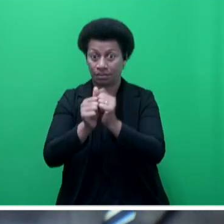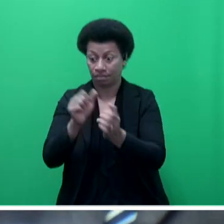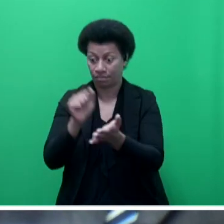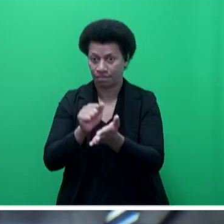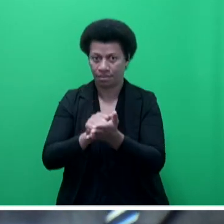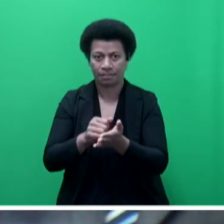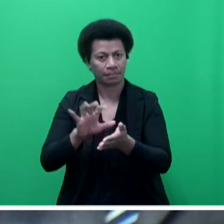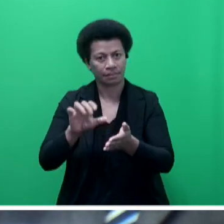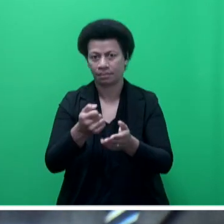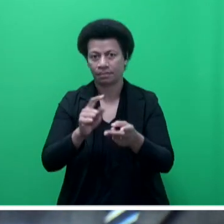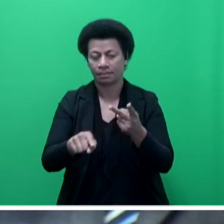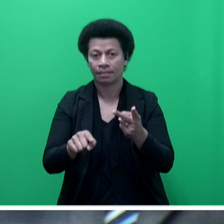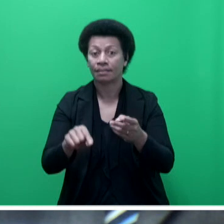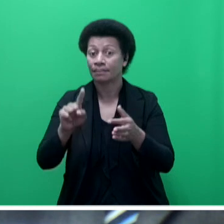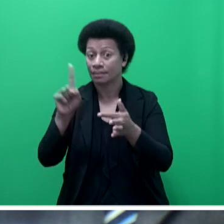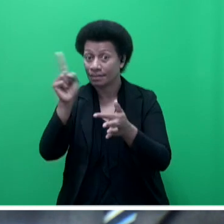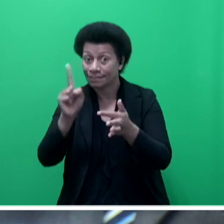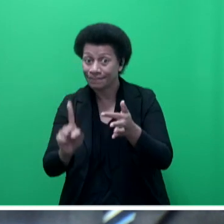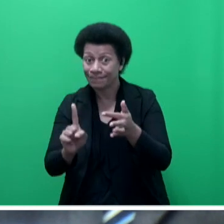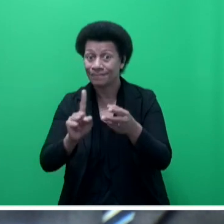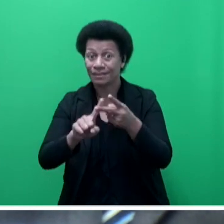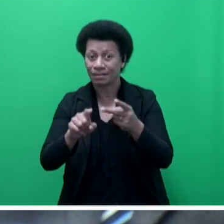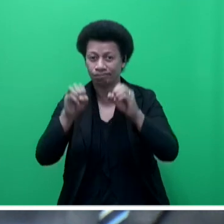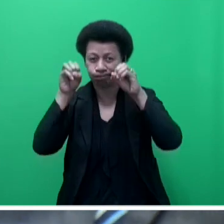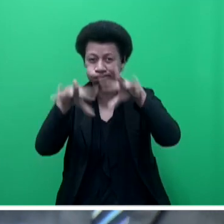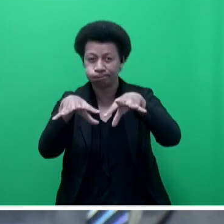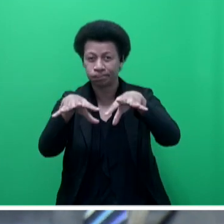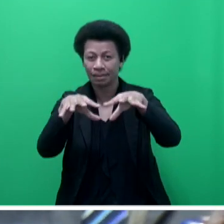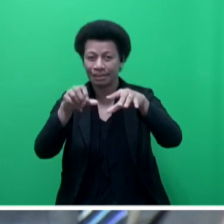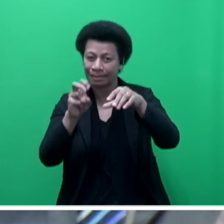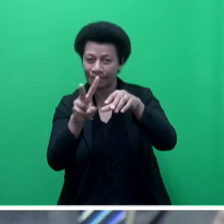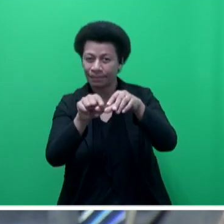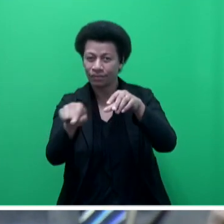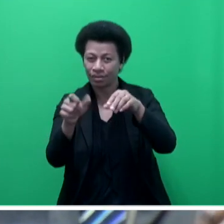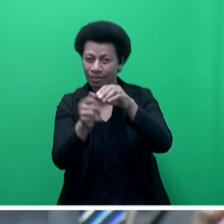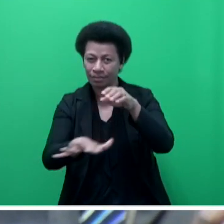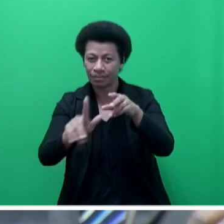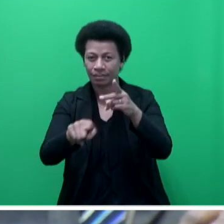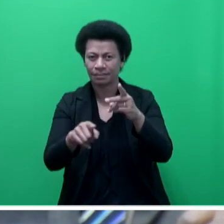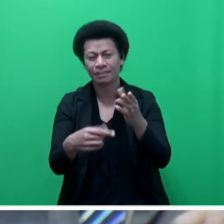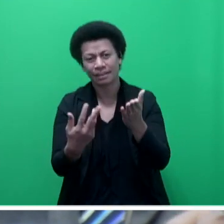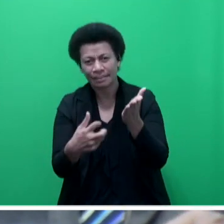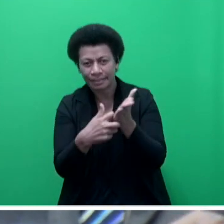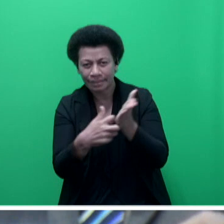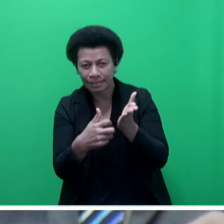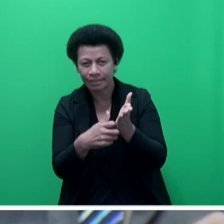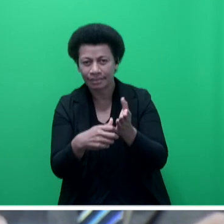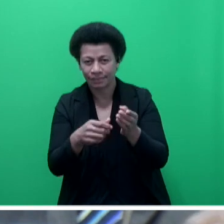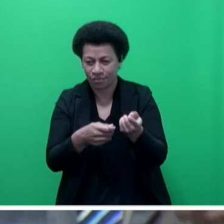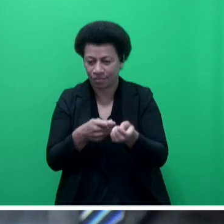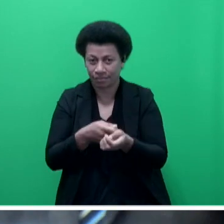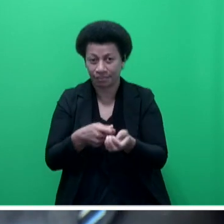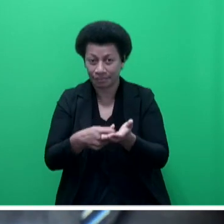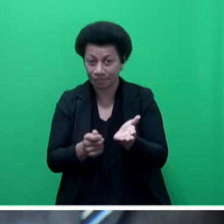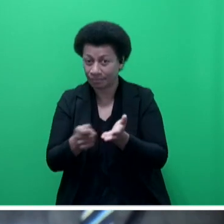the EFL transformer, floodlights, ground upgrade, drainage work, ticket booth, and transport management